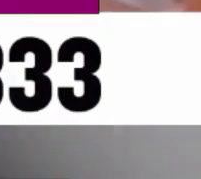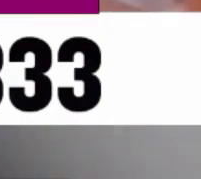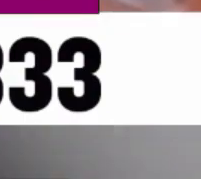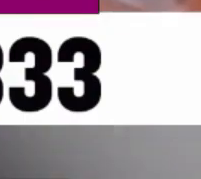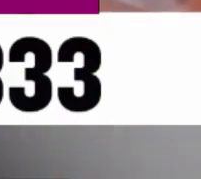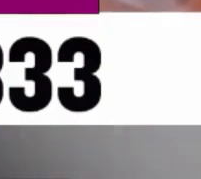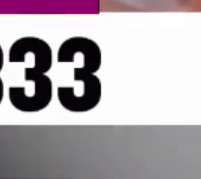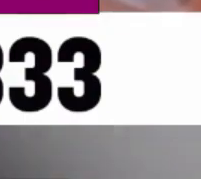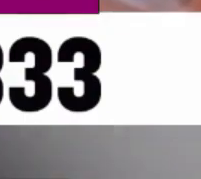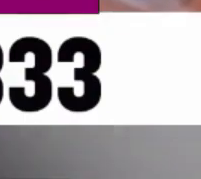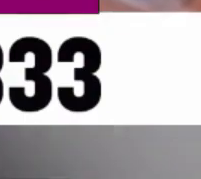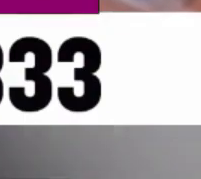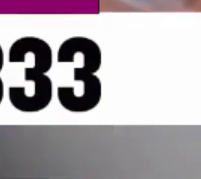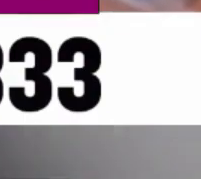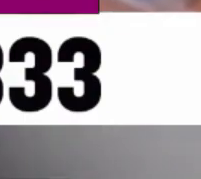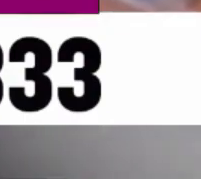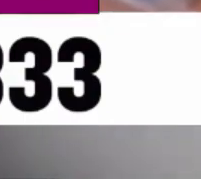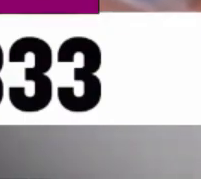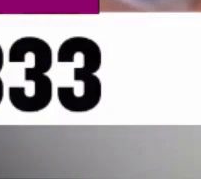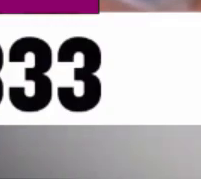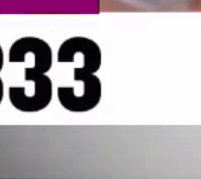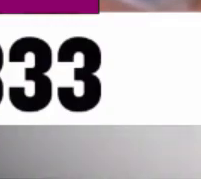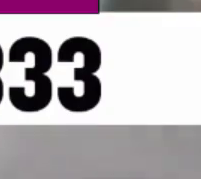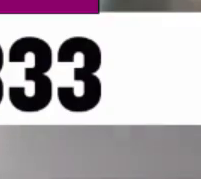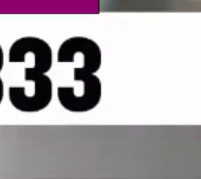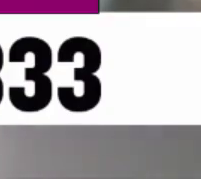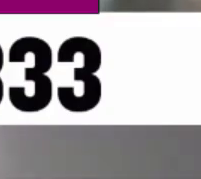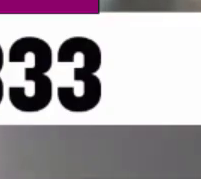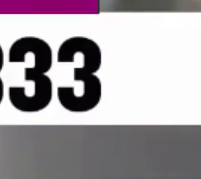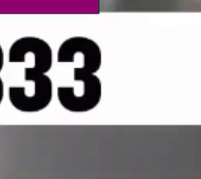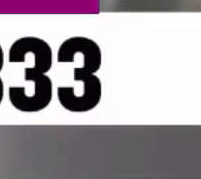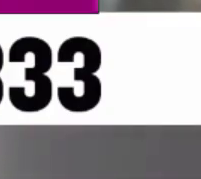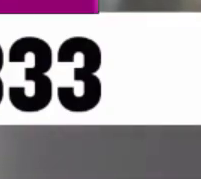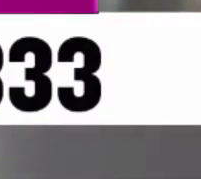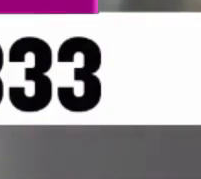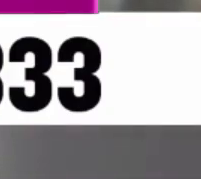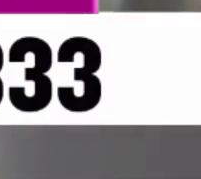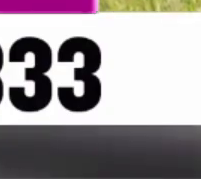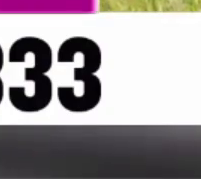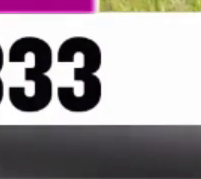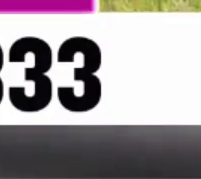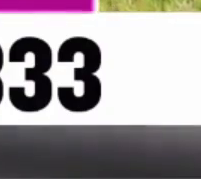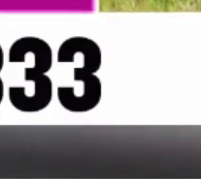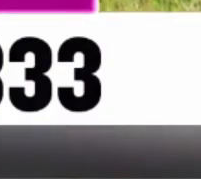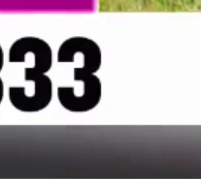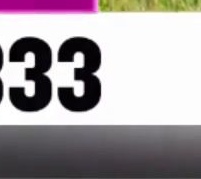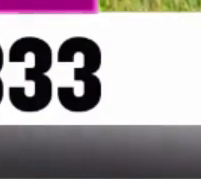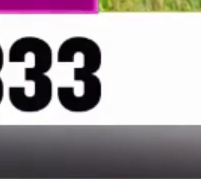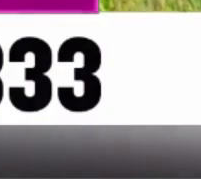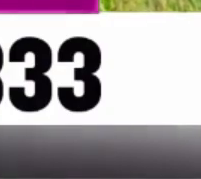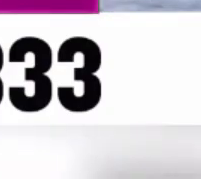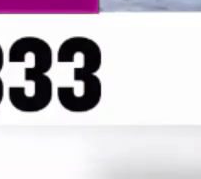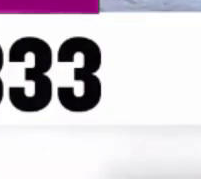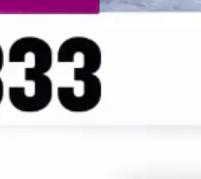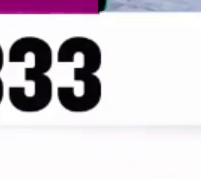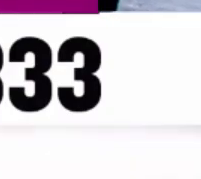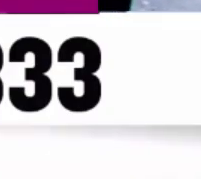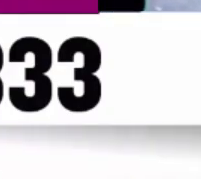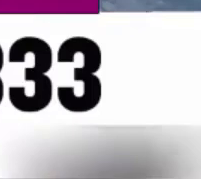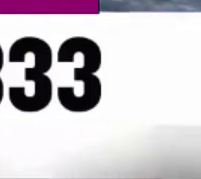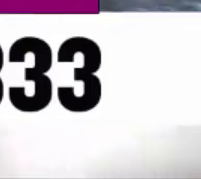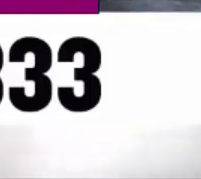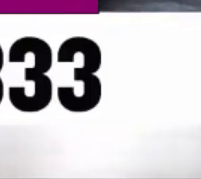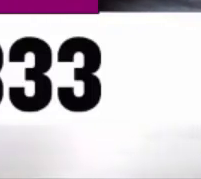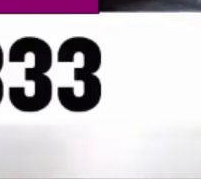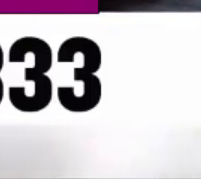upambaji, kozi ya urembo wa nywele, uso na kucha, makeup and hairdressing, tourism management and tour guide,